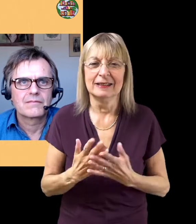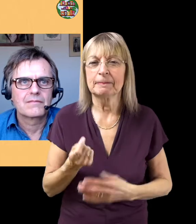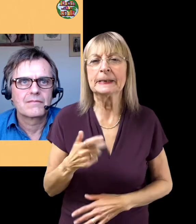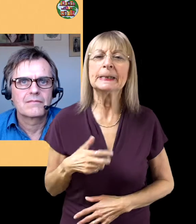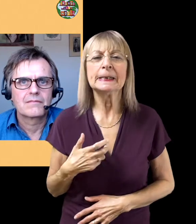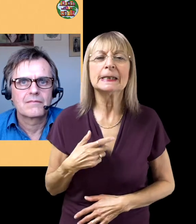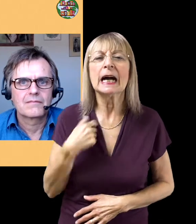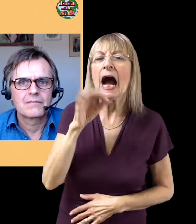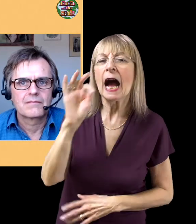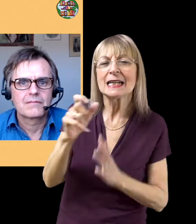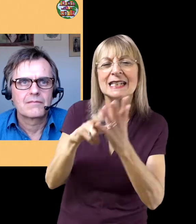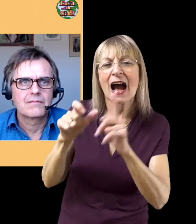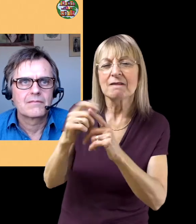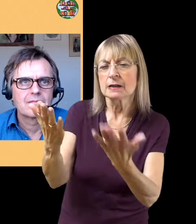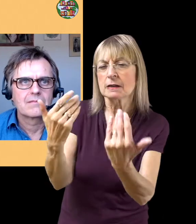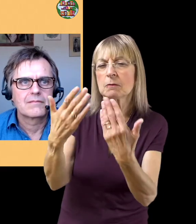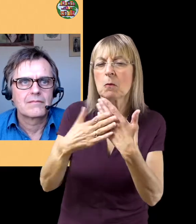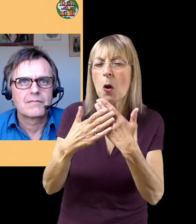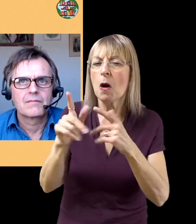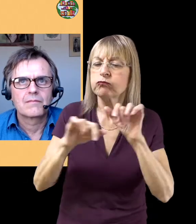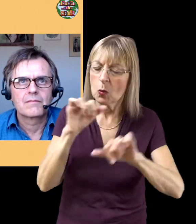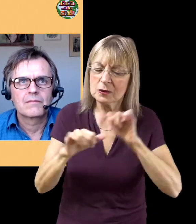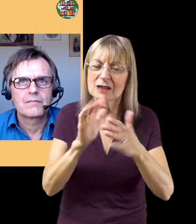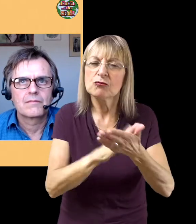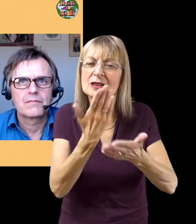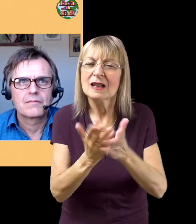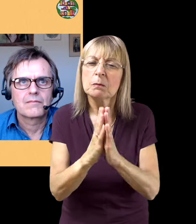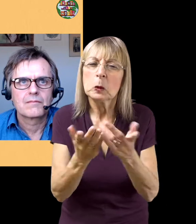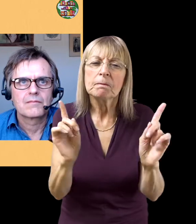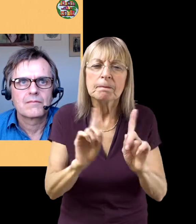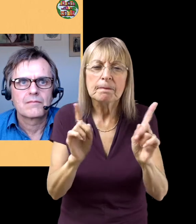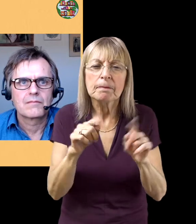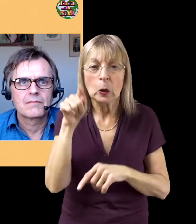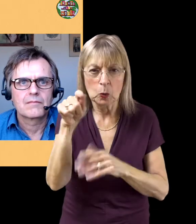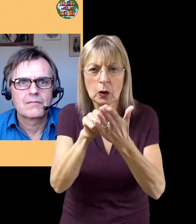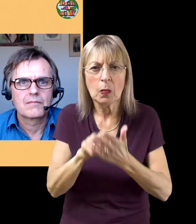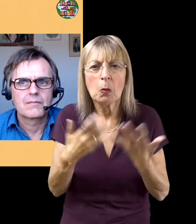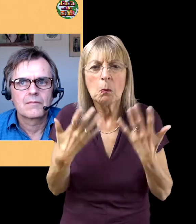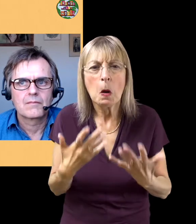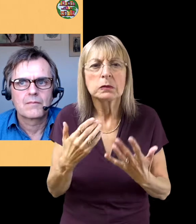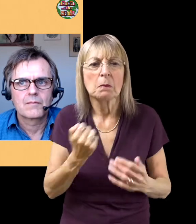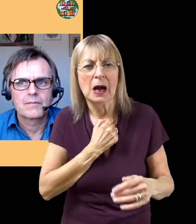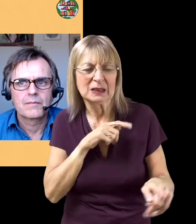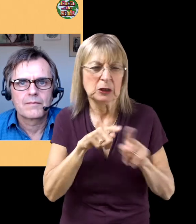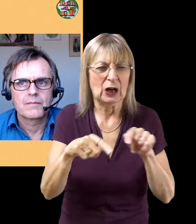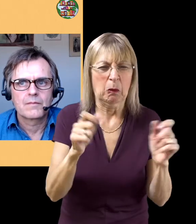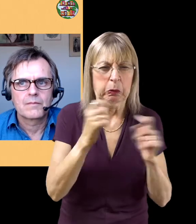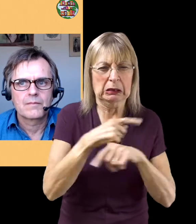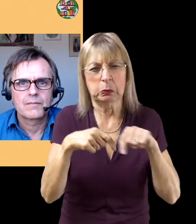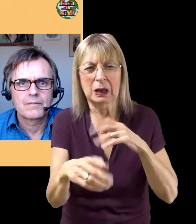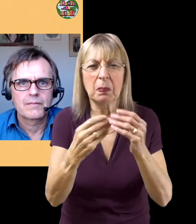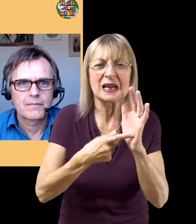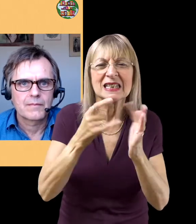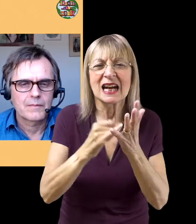annoying. Can I just ask you, David, a bit about the process of translating a book? The one you're working on at the moment, the title, am